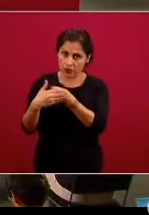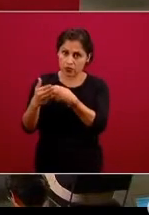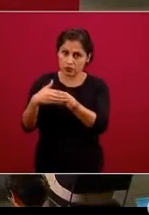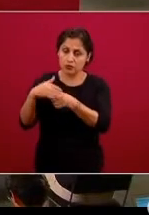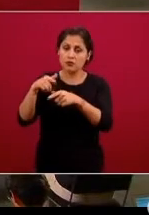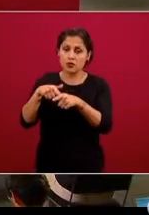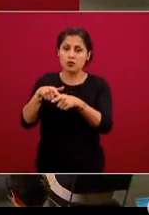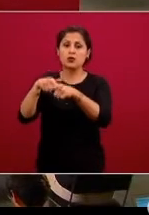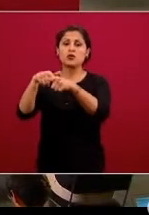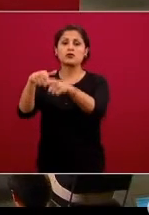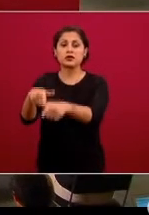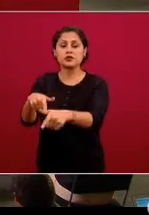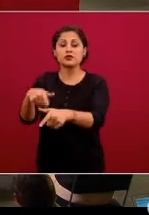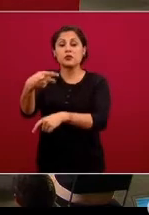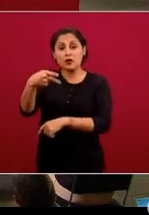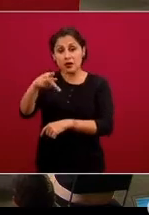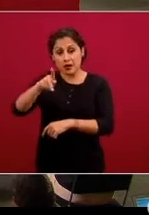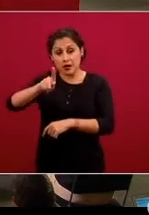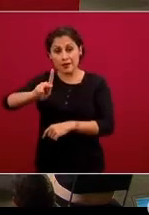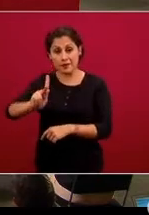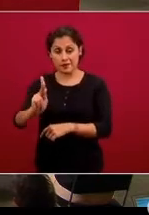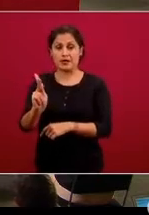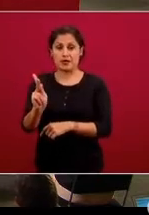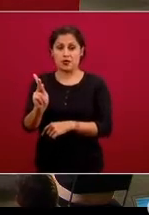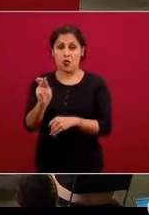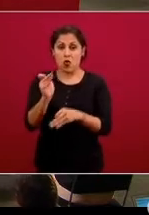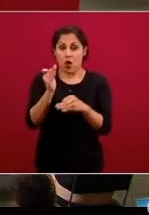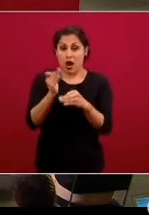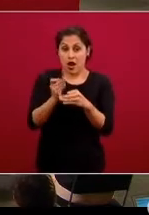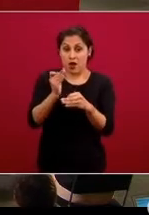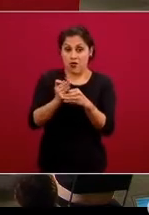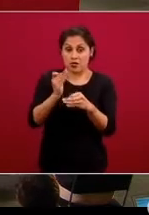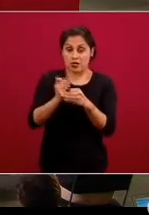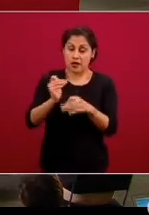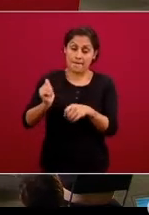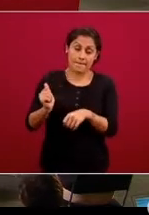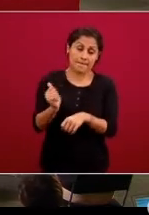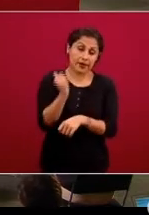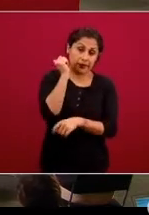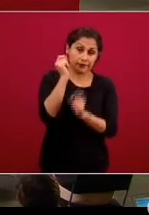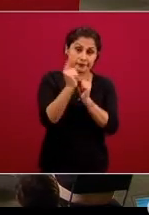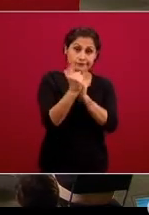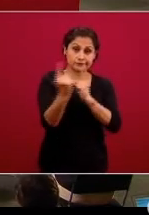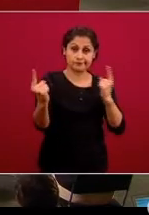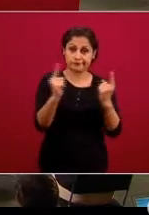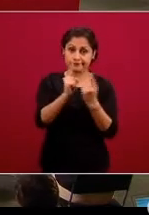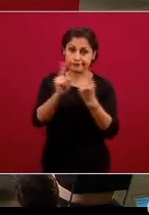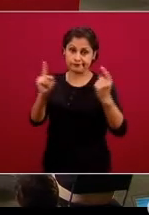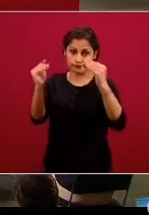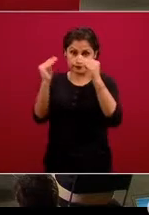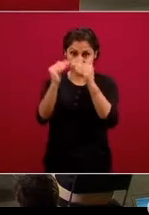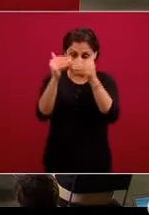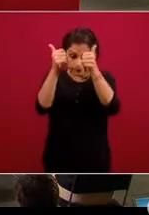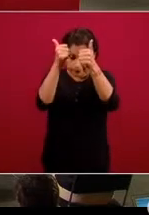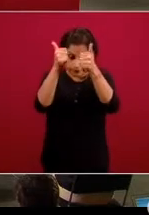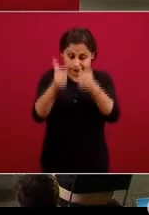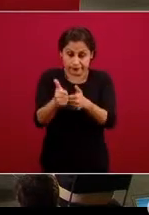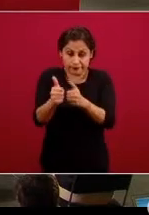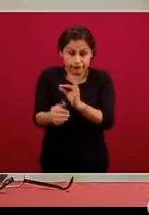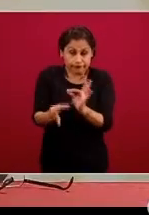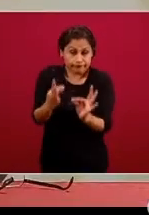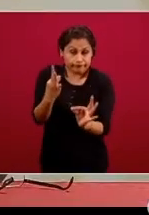happening in Mexico and what could continue to happen if and only if the massive mitigation